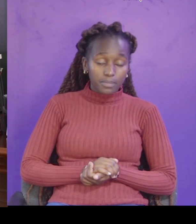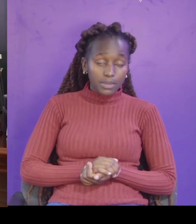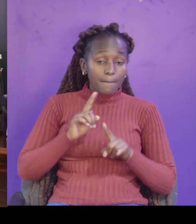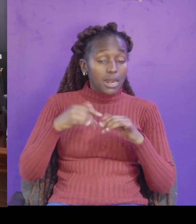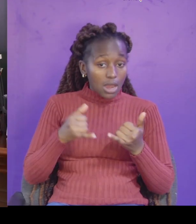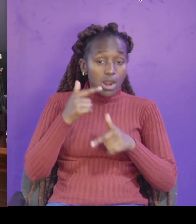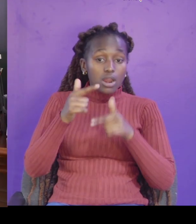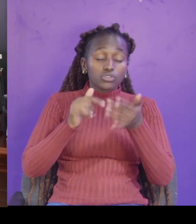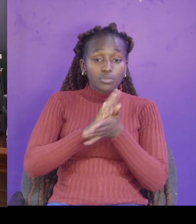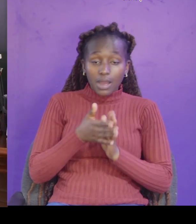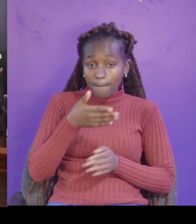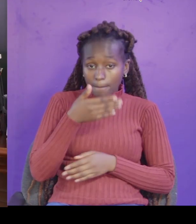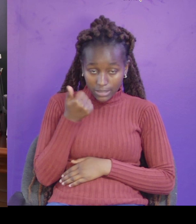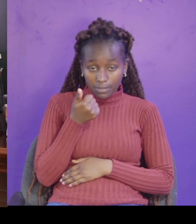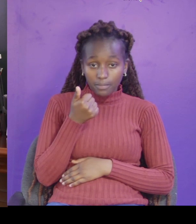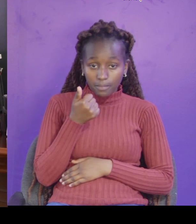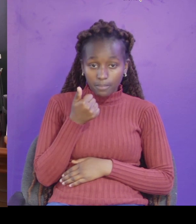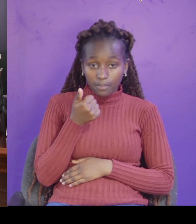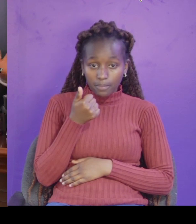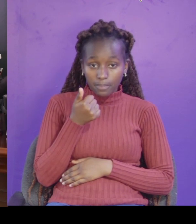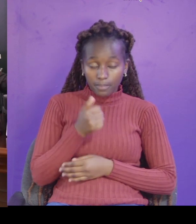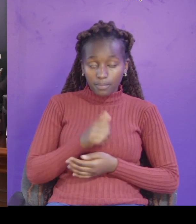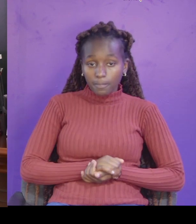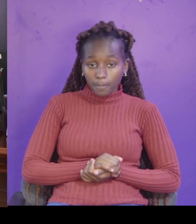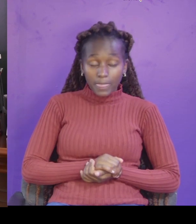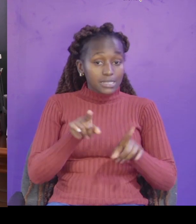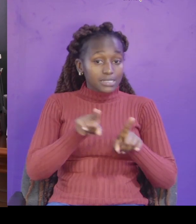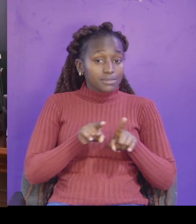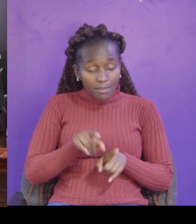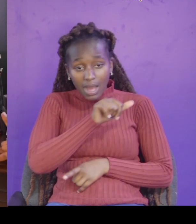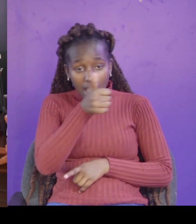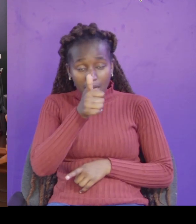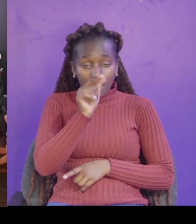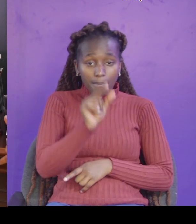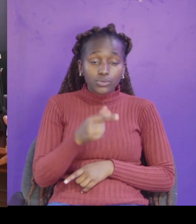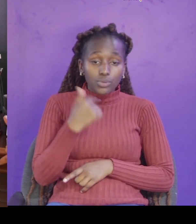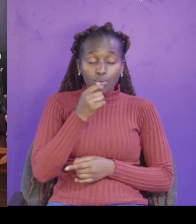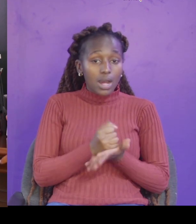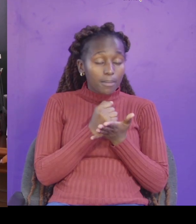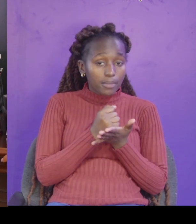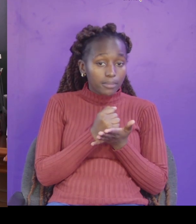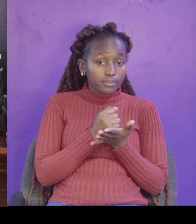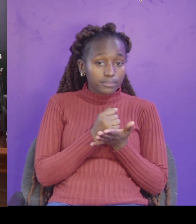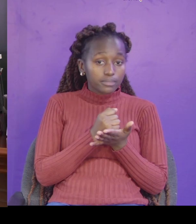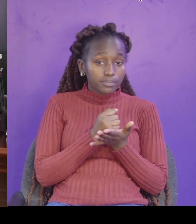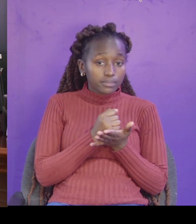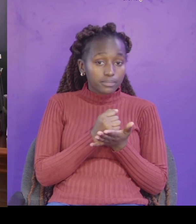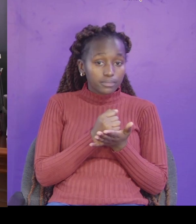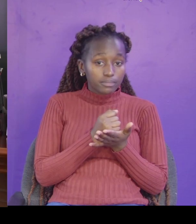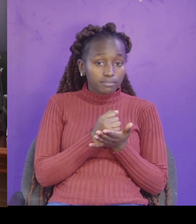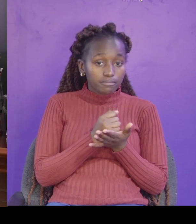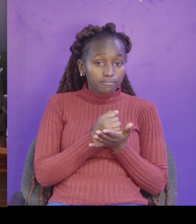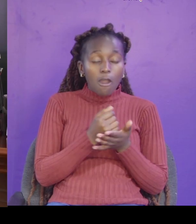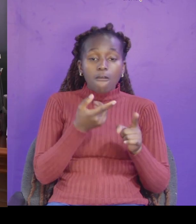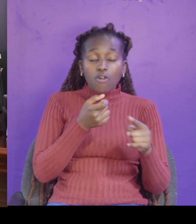better. And the other one, we rescued another one from next to Nairobi Railways Golf Club.